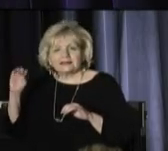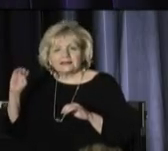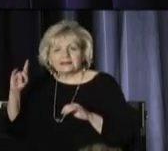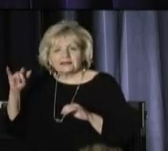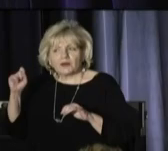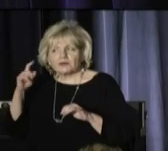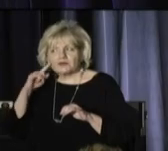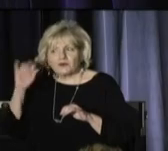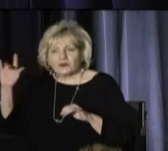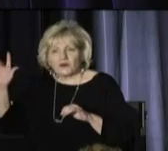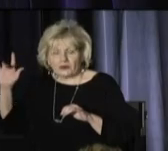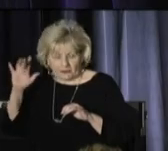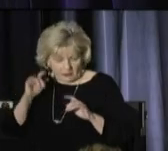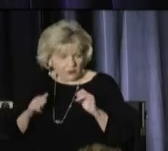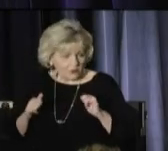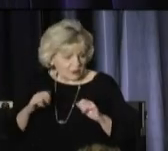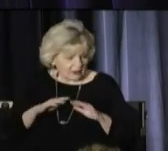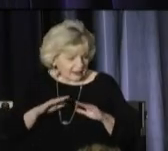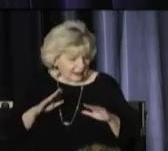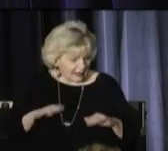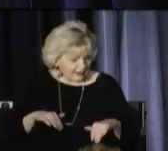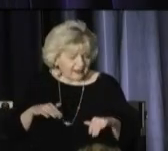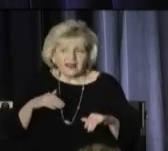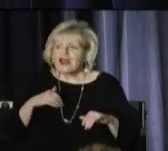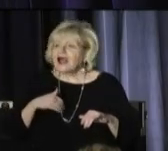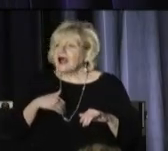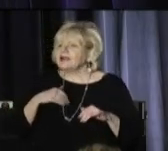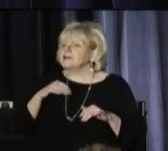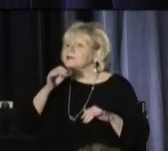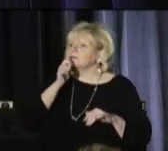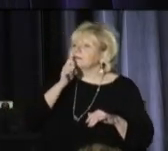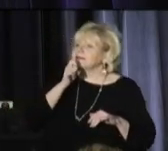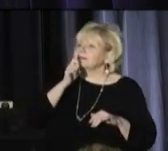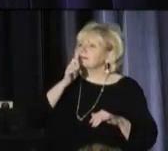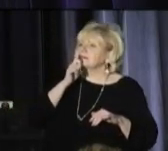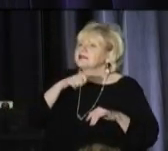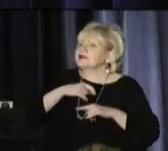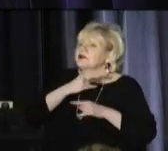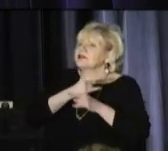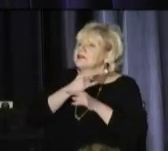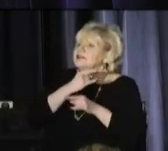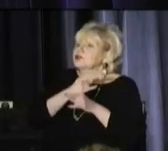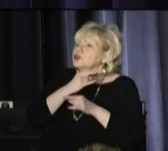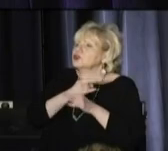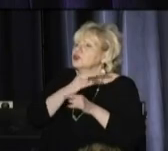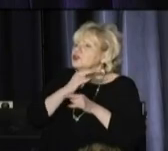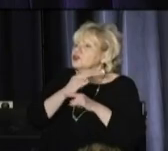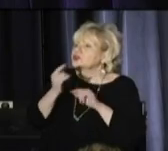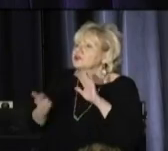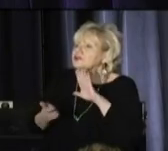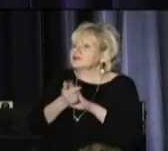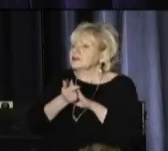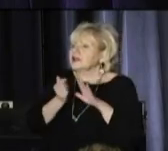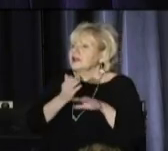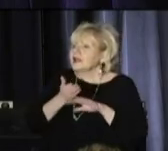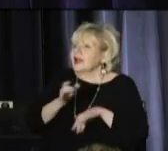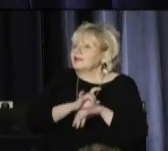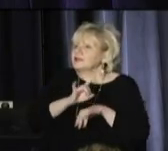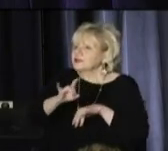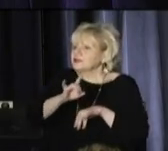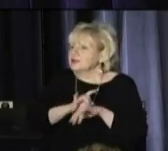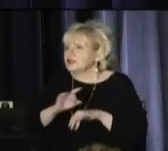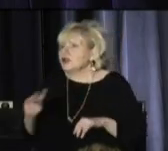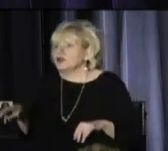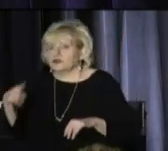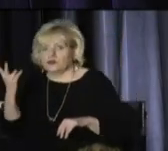got older, which houses sold dime bags of weed or bootleg liquor after 8 p.m. and on Sundays. We knew that the two white